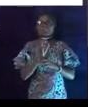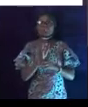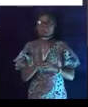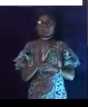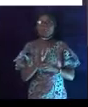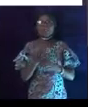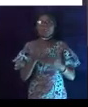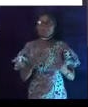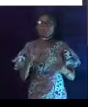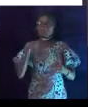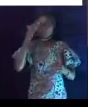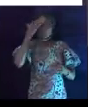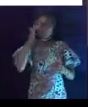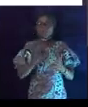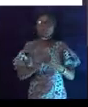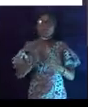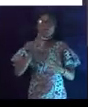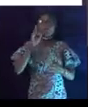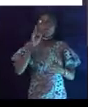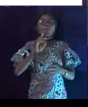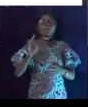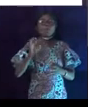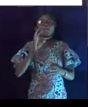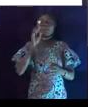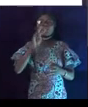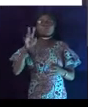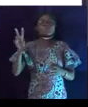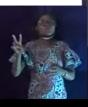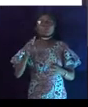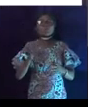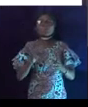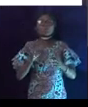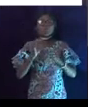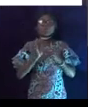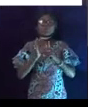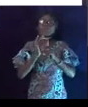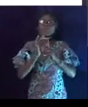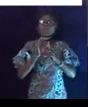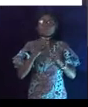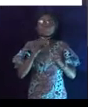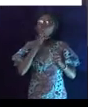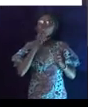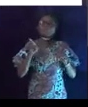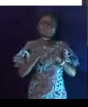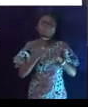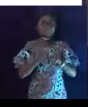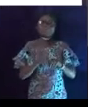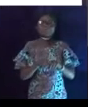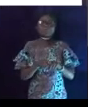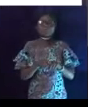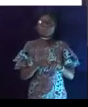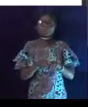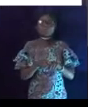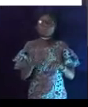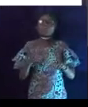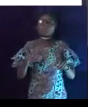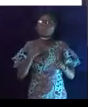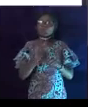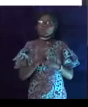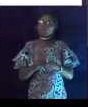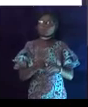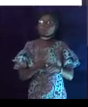this formula in some real examples. The first example says, convert 122 degrees